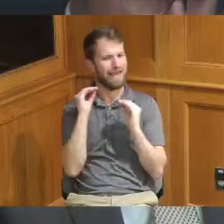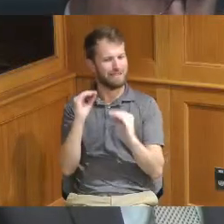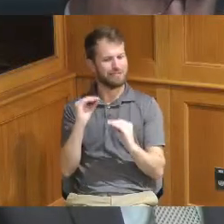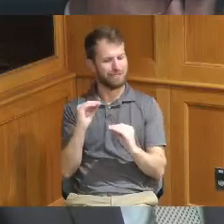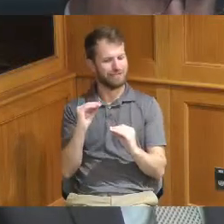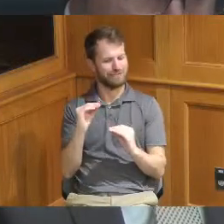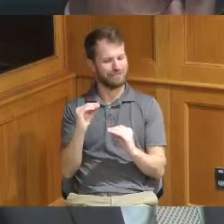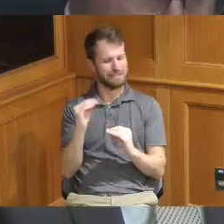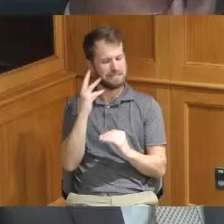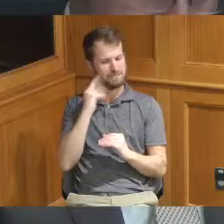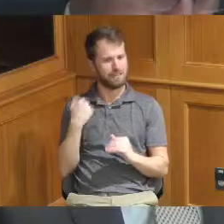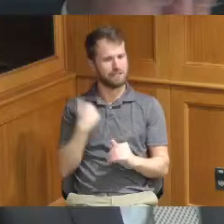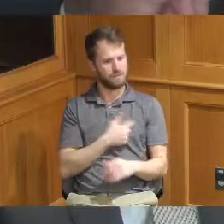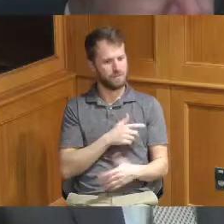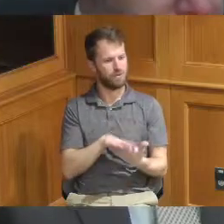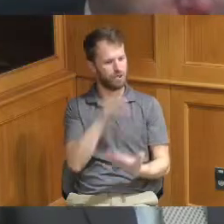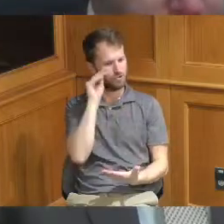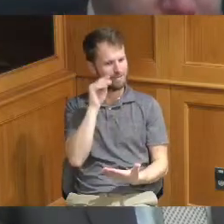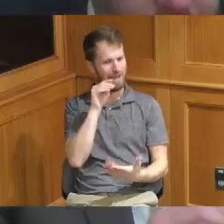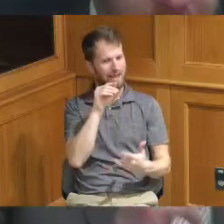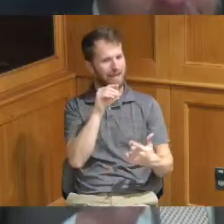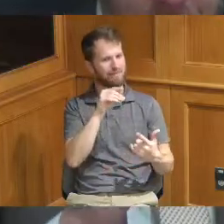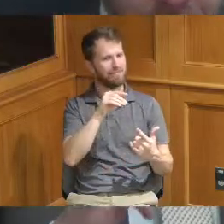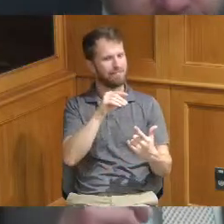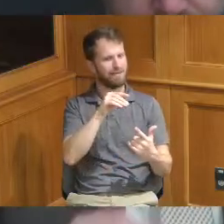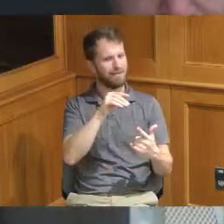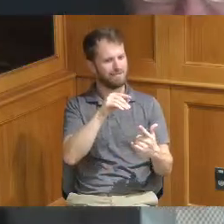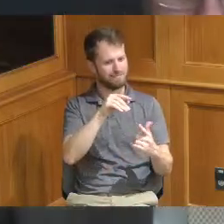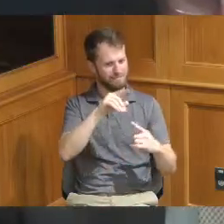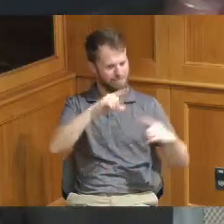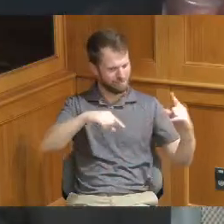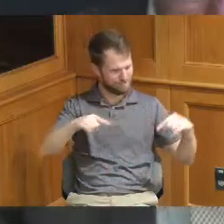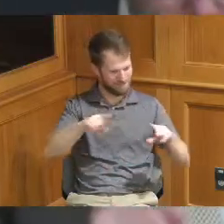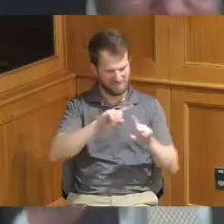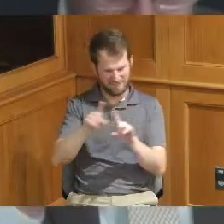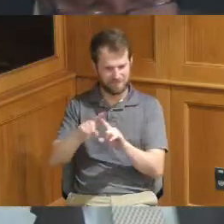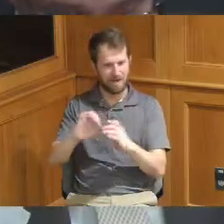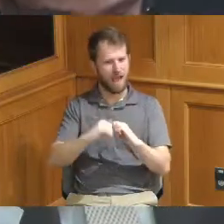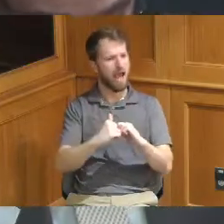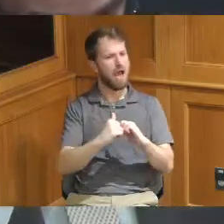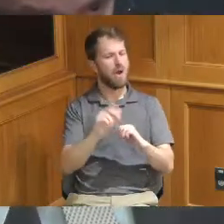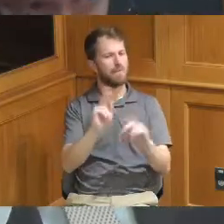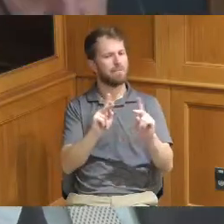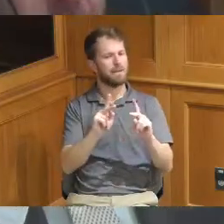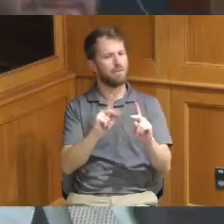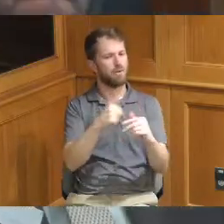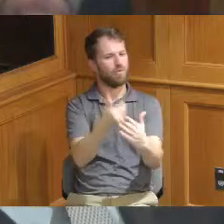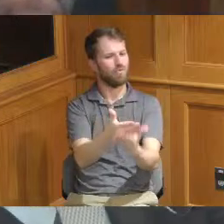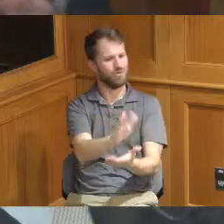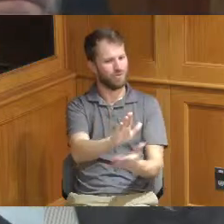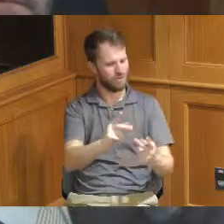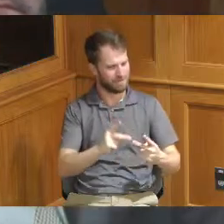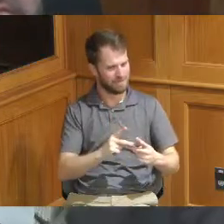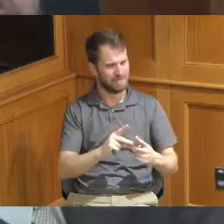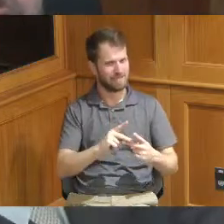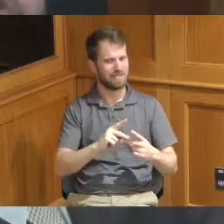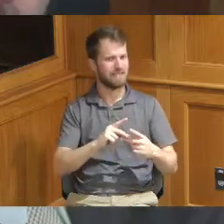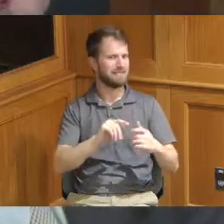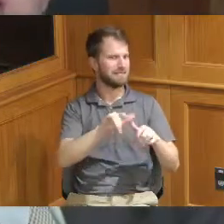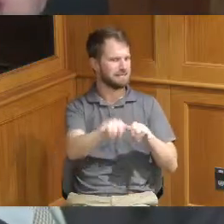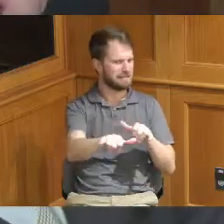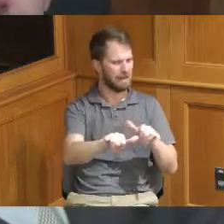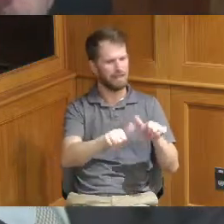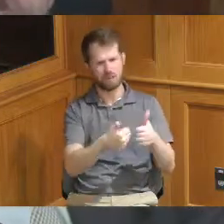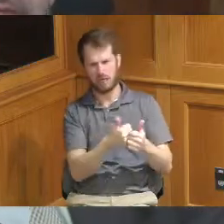us to understand these dynamics about how people get to your facility and how they stay there and what the challenges